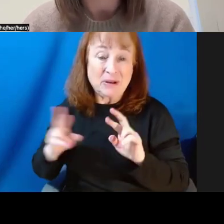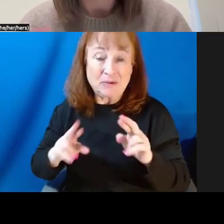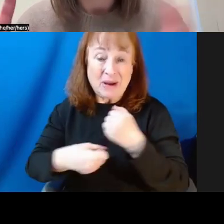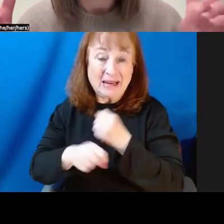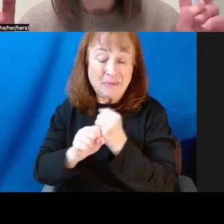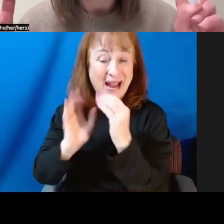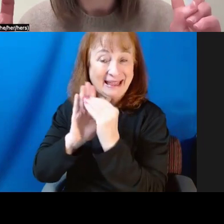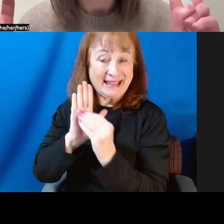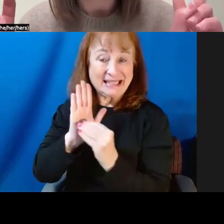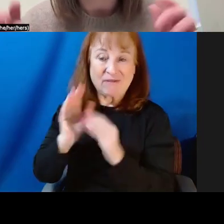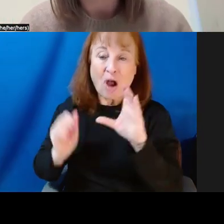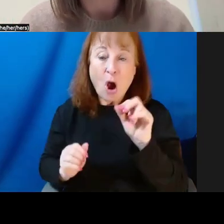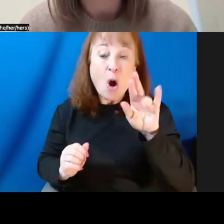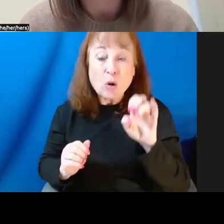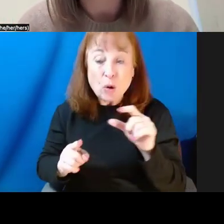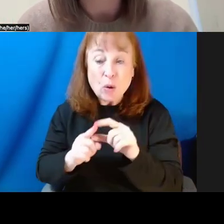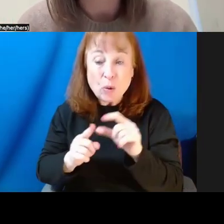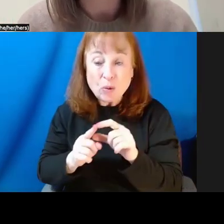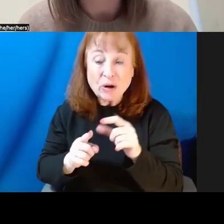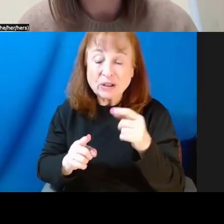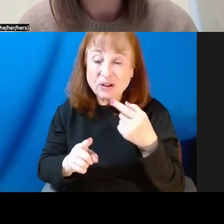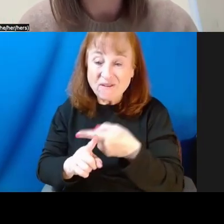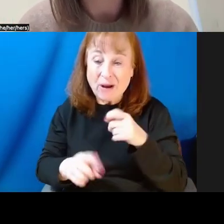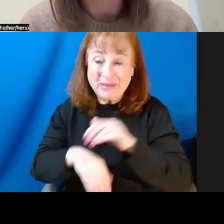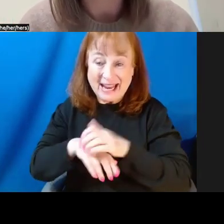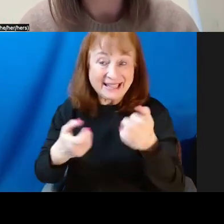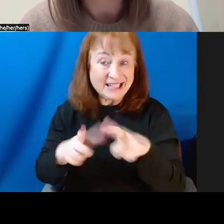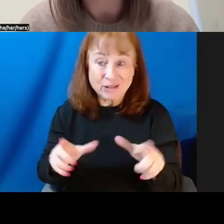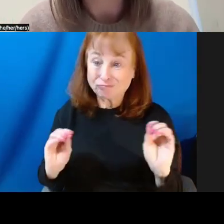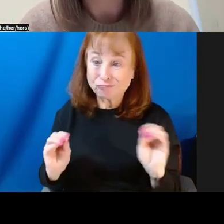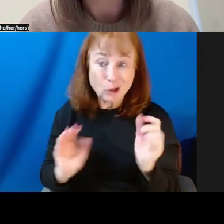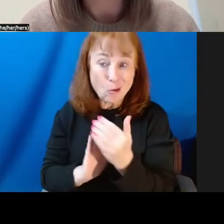list of the core words of the English language to be found.